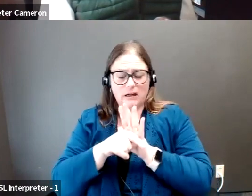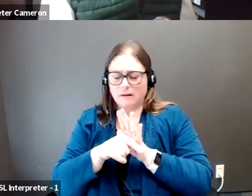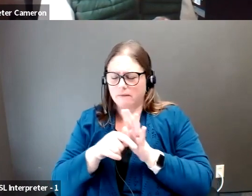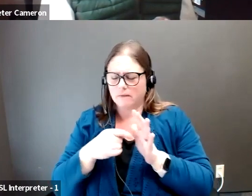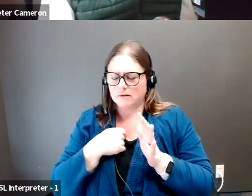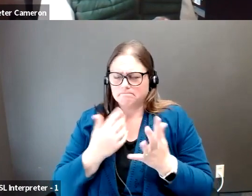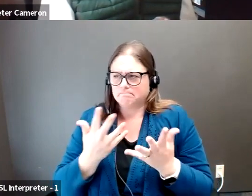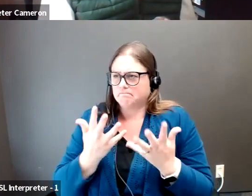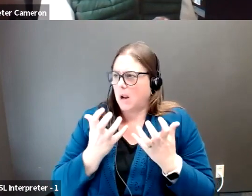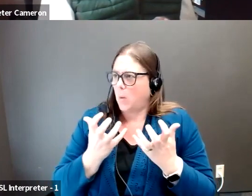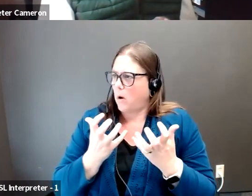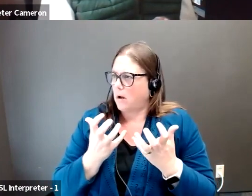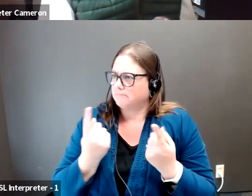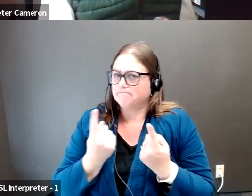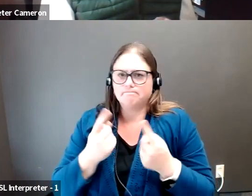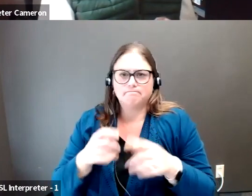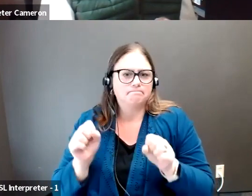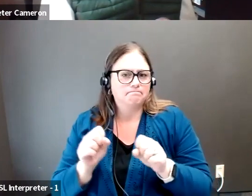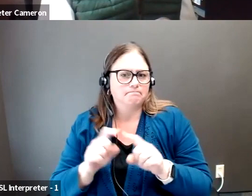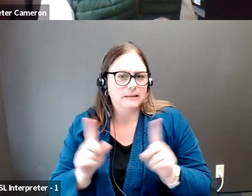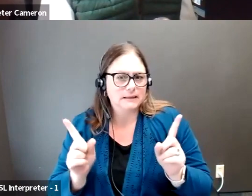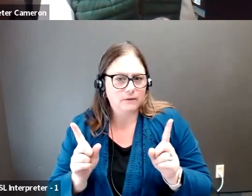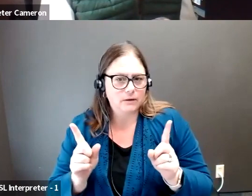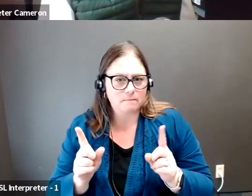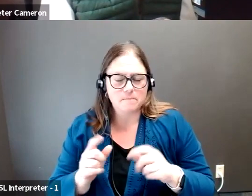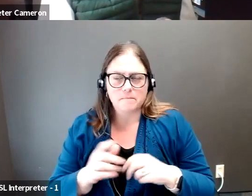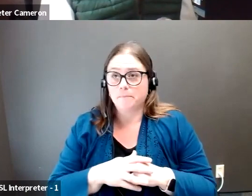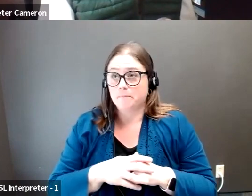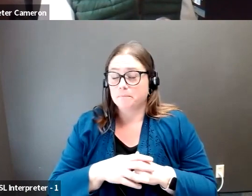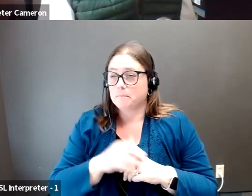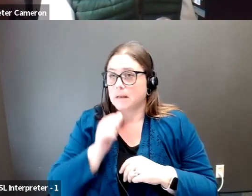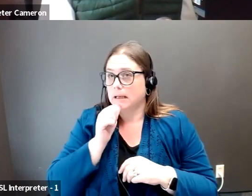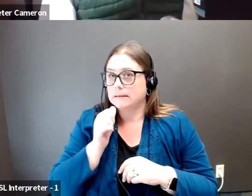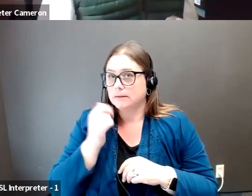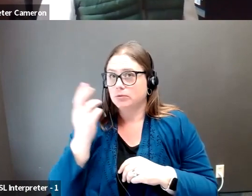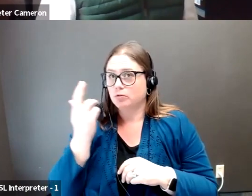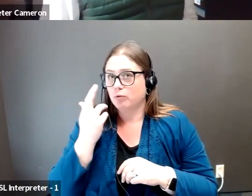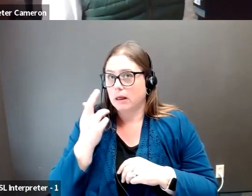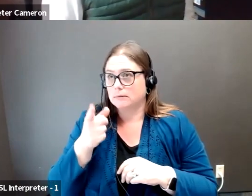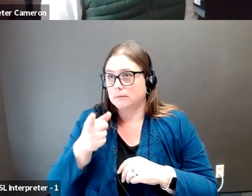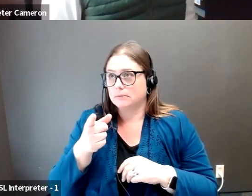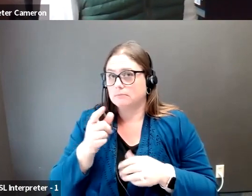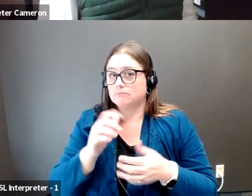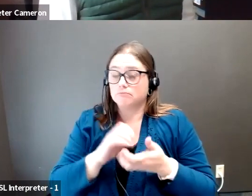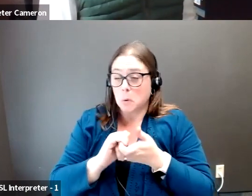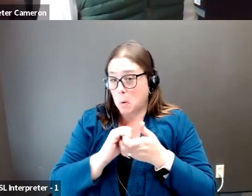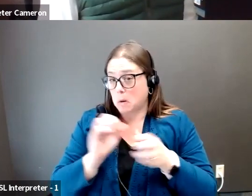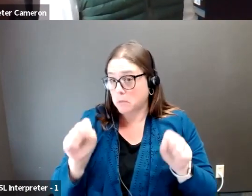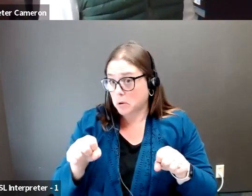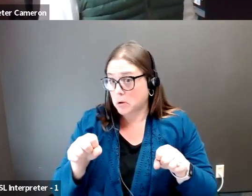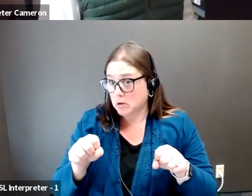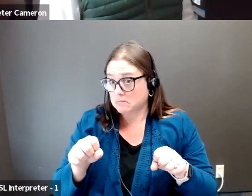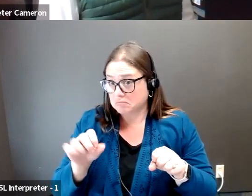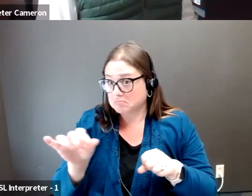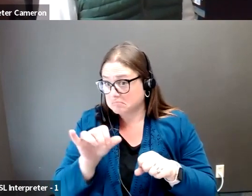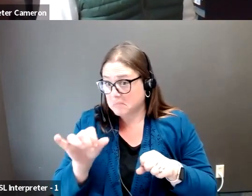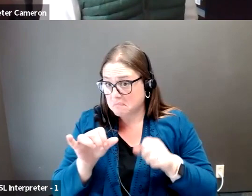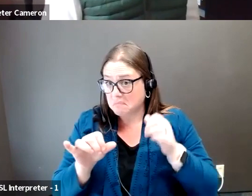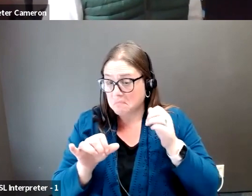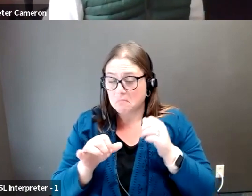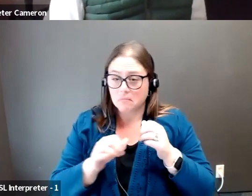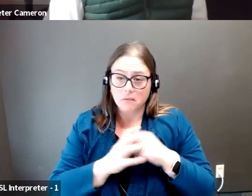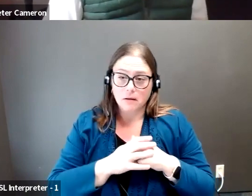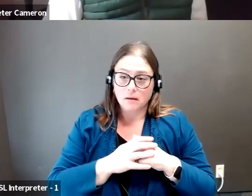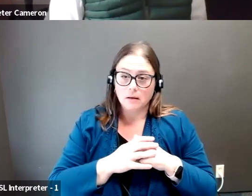no idea that a co-op might be exactly what it should be. I was thinking that I was going to